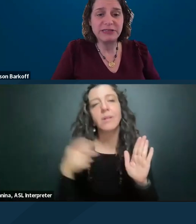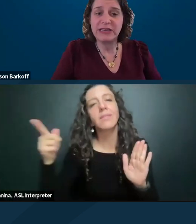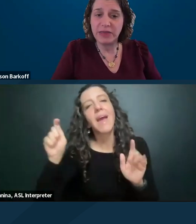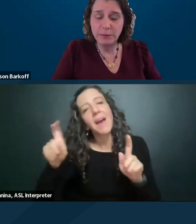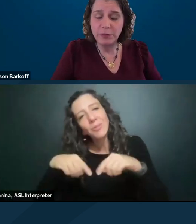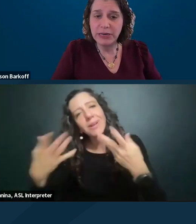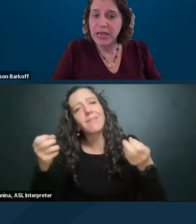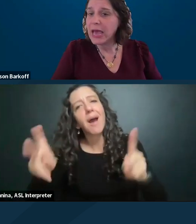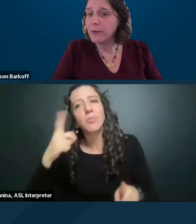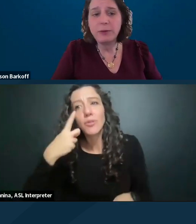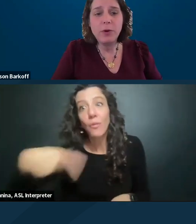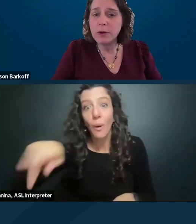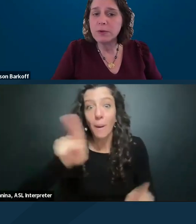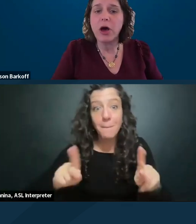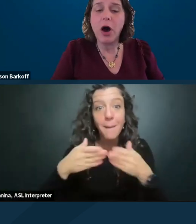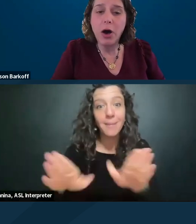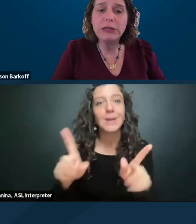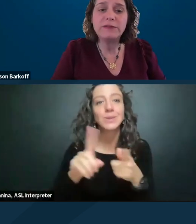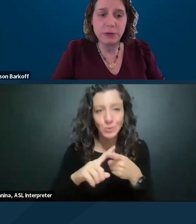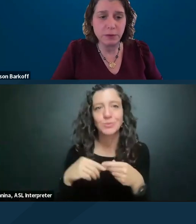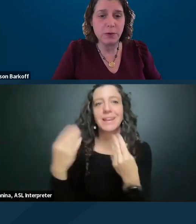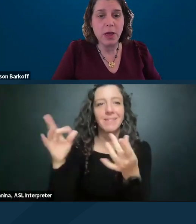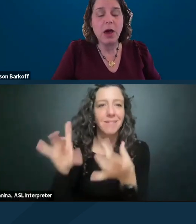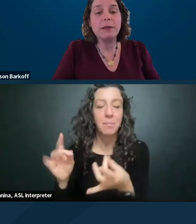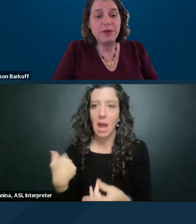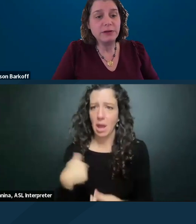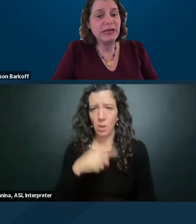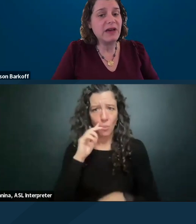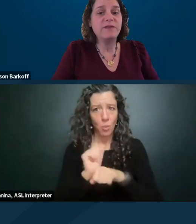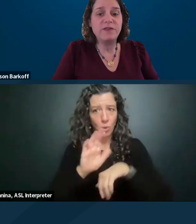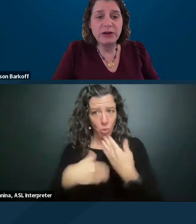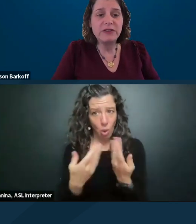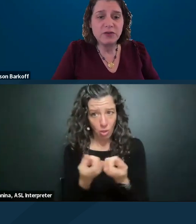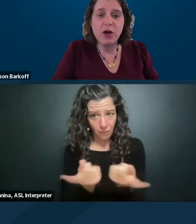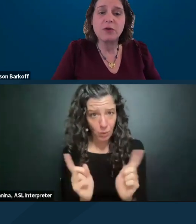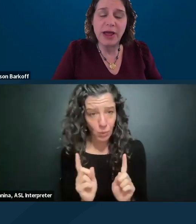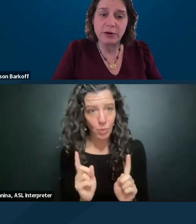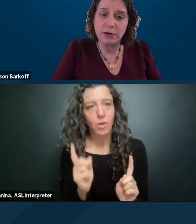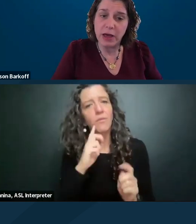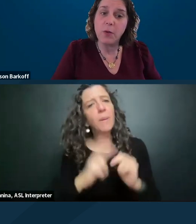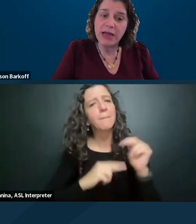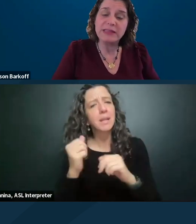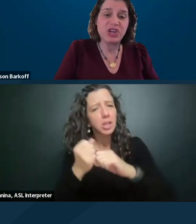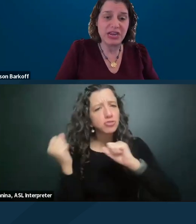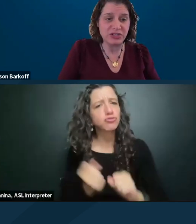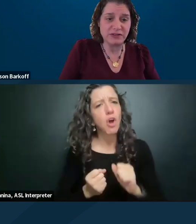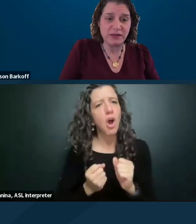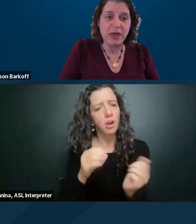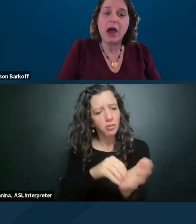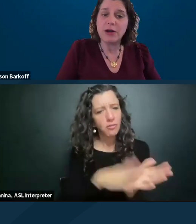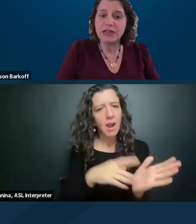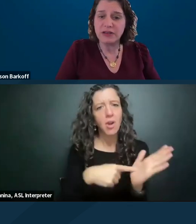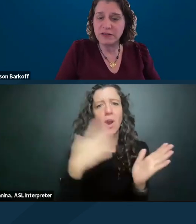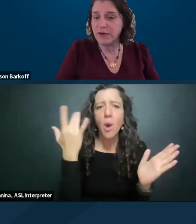for the public to give input. And we will work with all of you on building a very strong record on why the